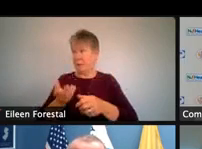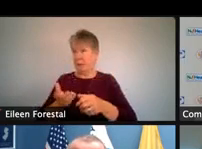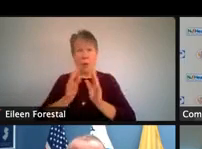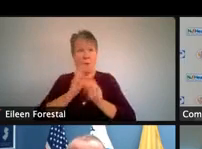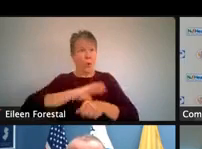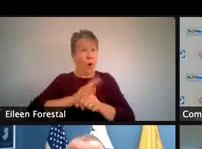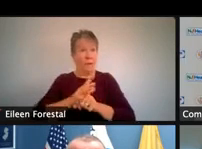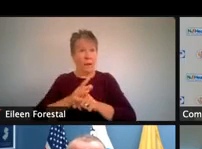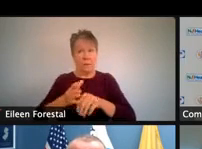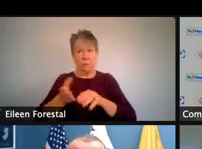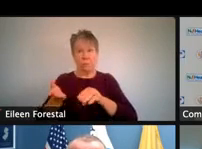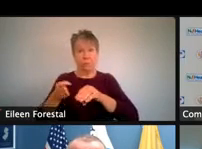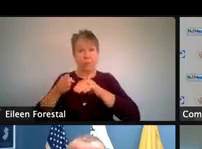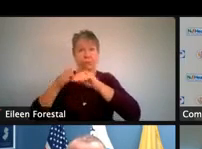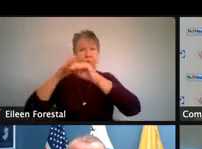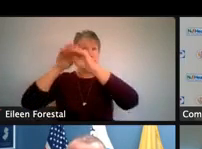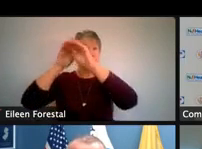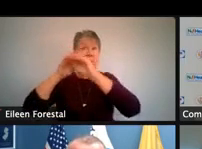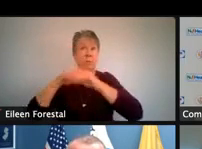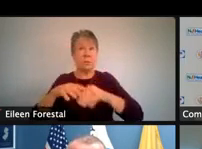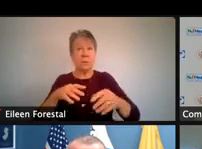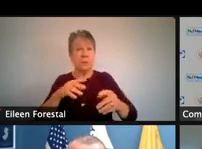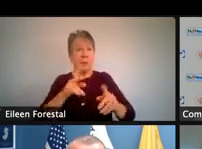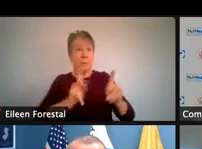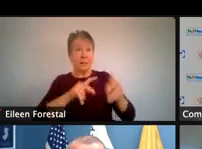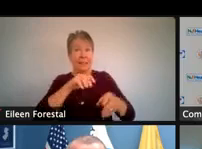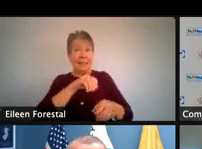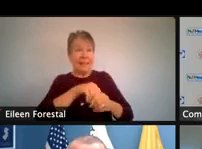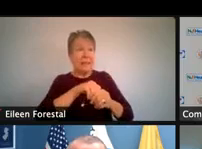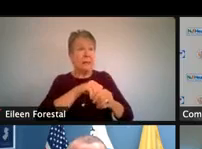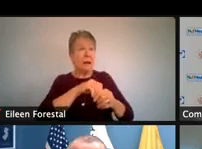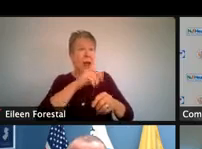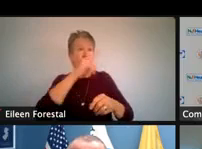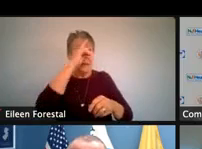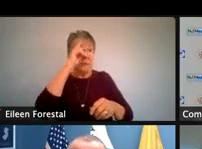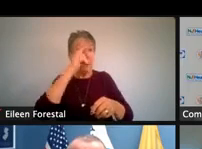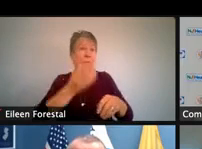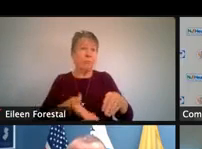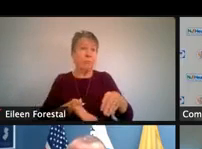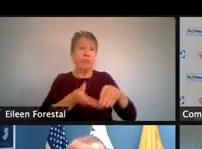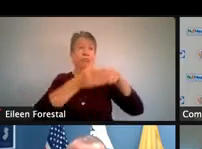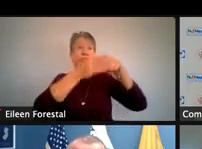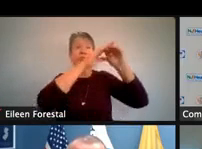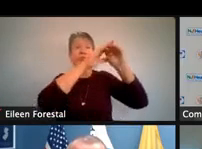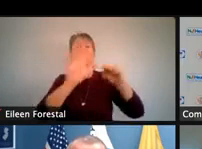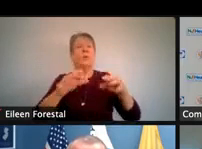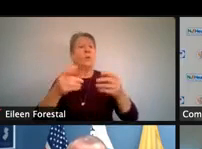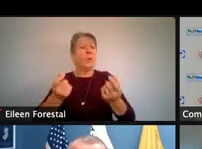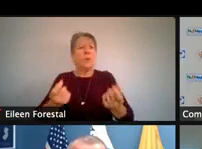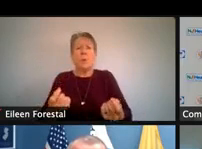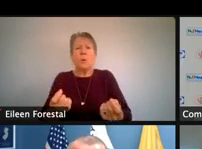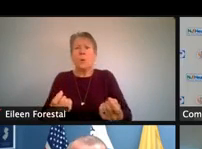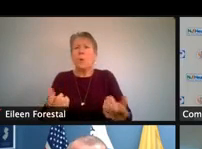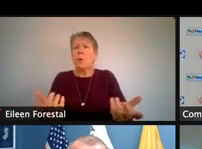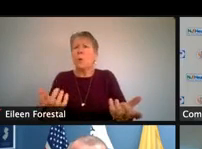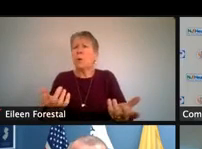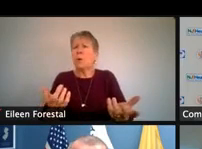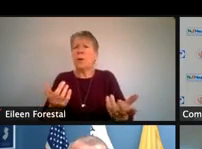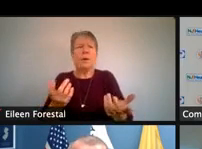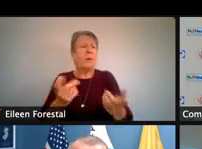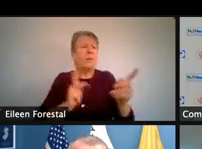of the virus killing people in New Jersey? Our numbers, thankfully, are still pretty low right now,